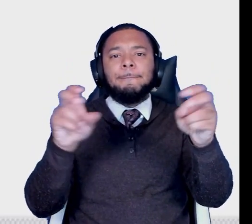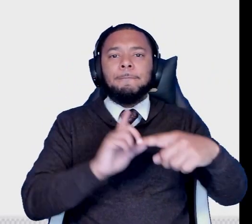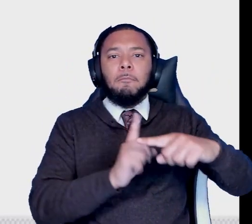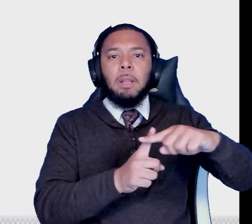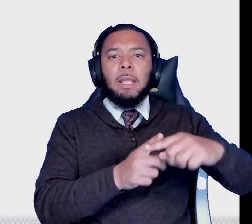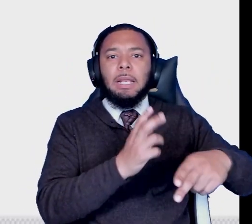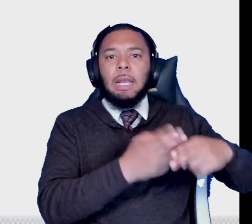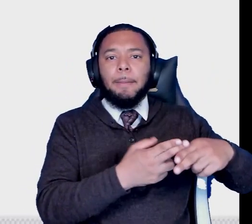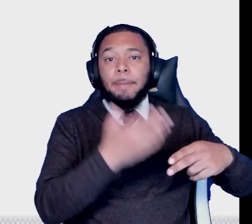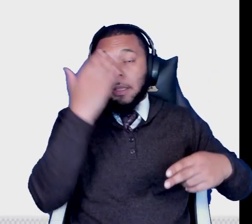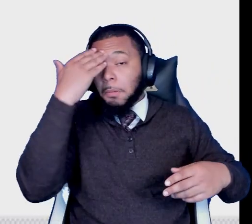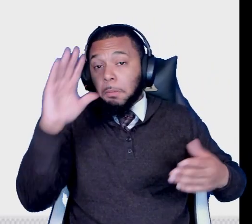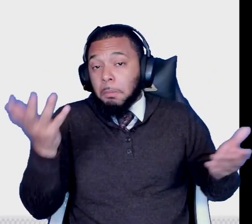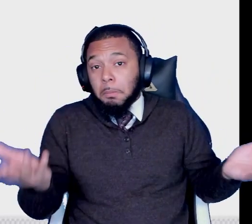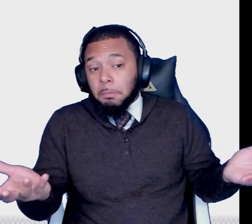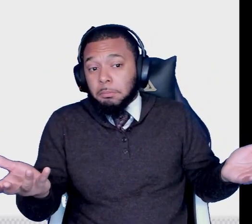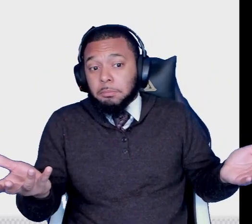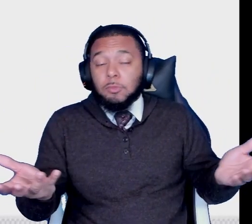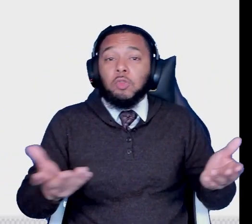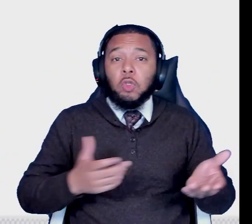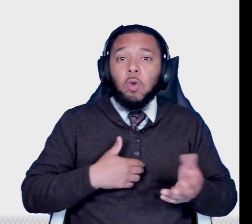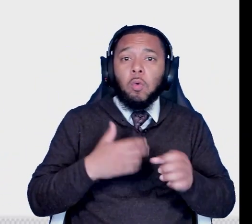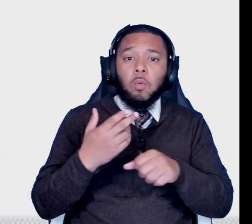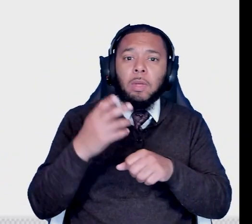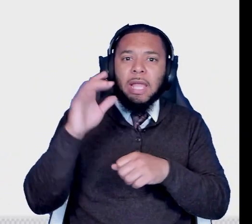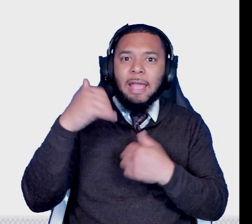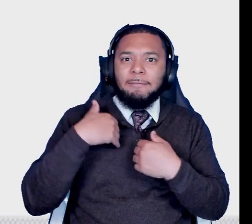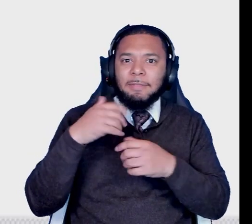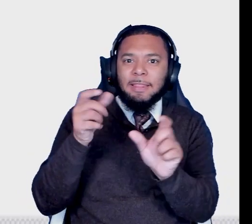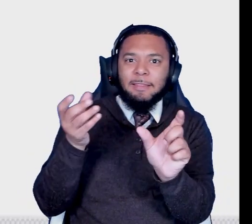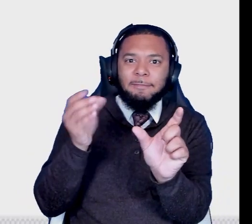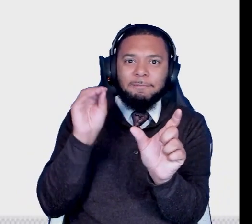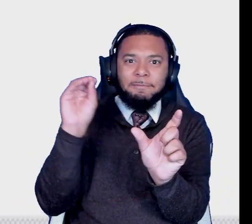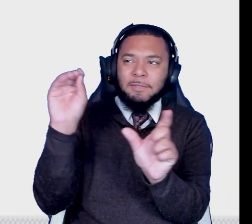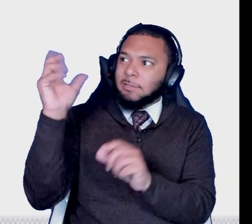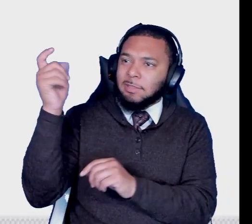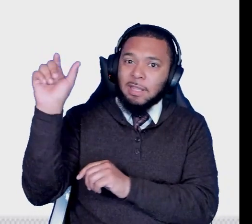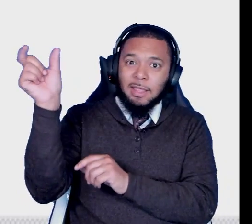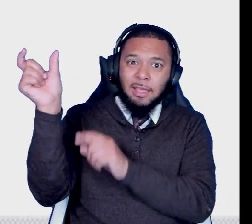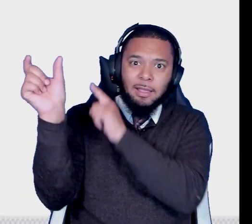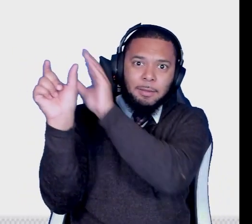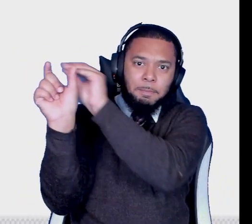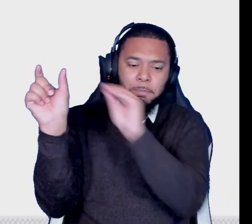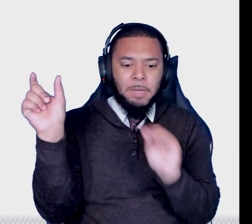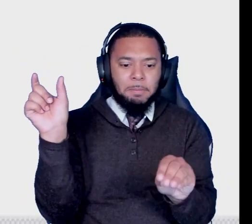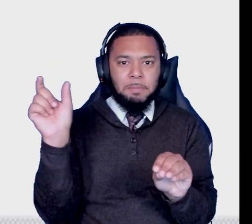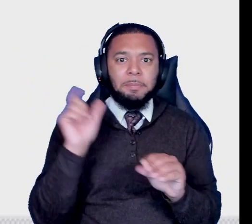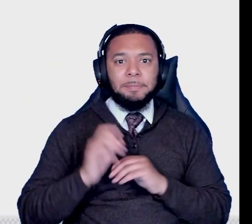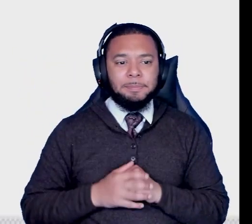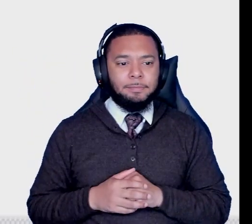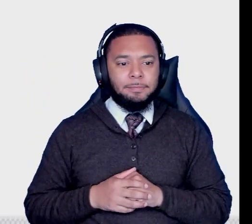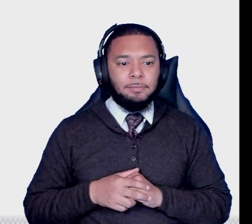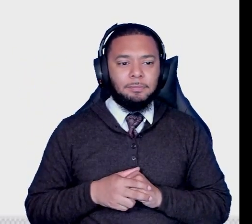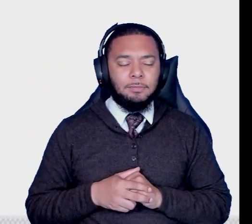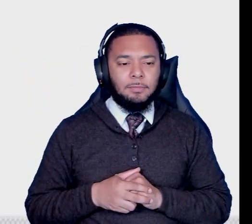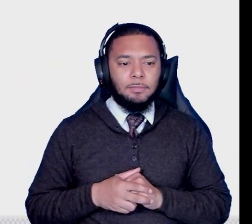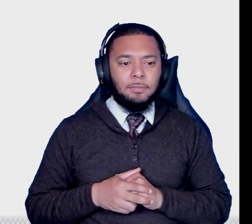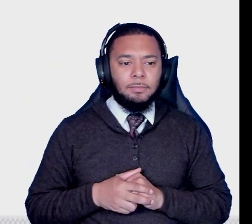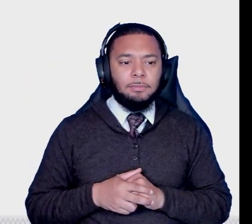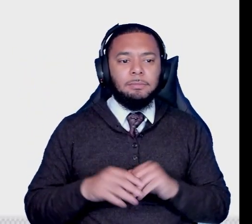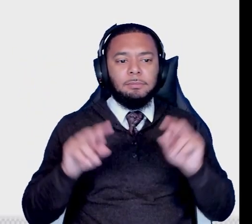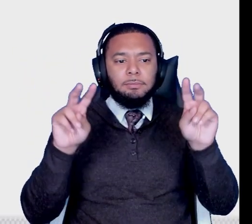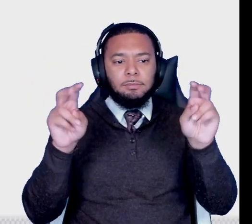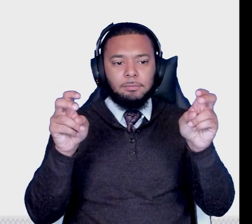going to type in, so I'm going to use the variable name. Put in another plus sign, quote, and I'm going to